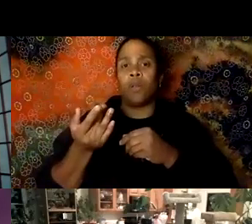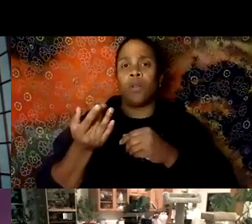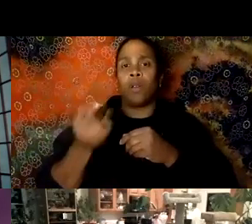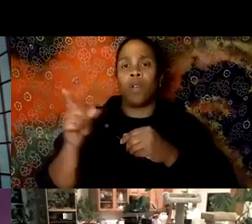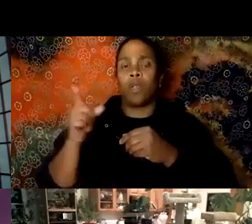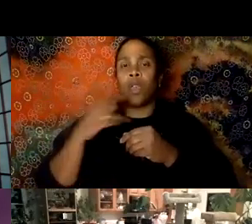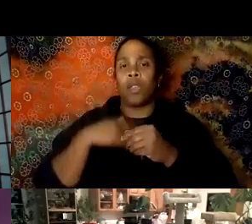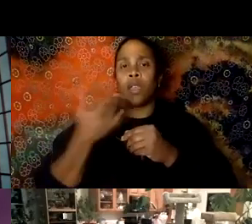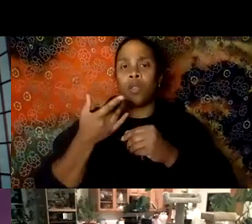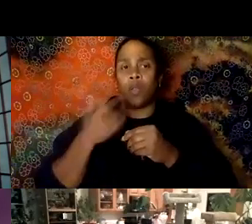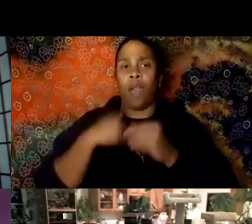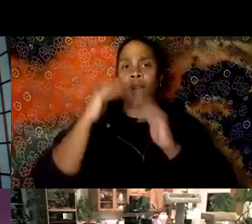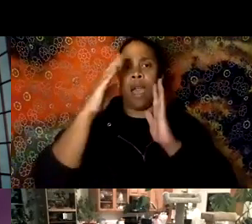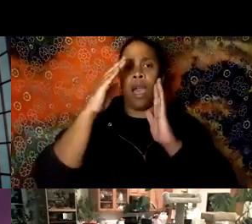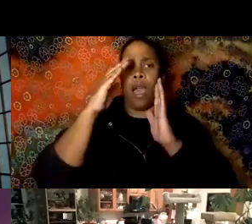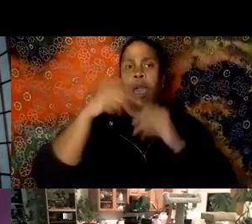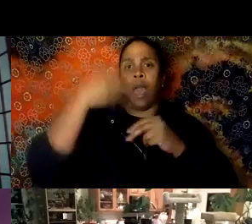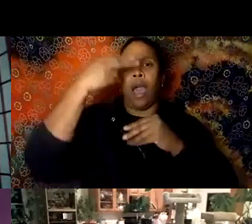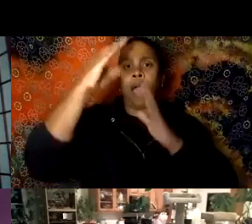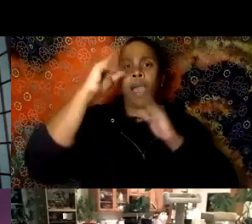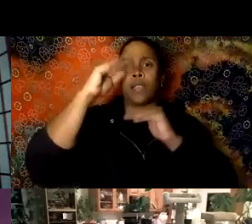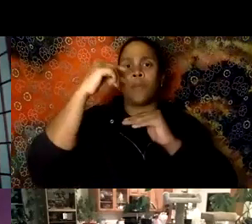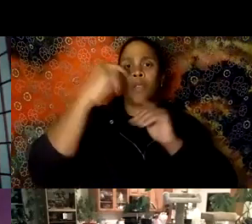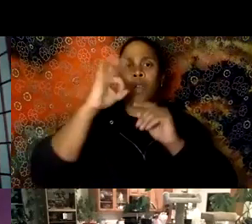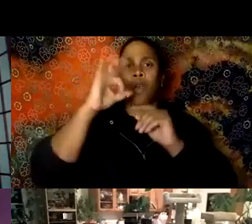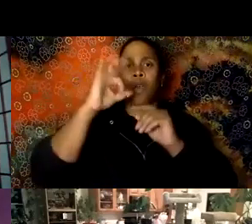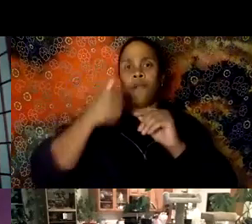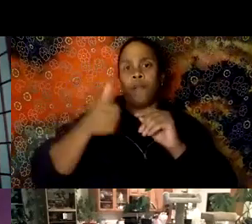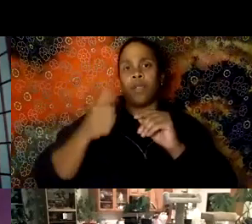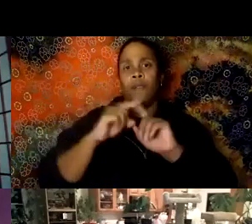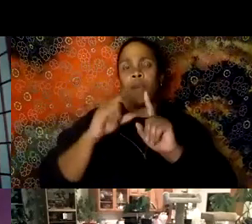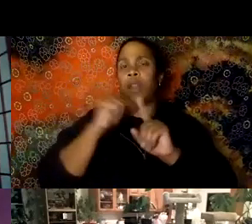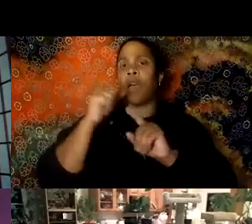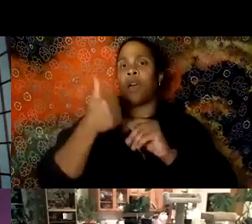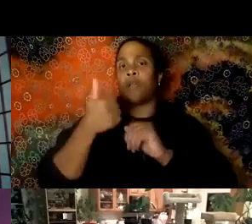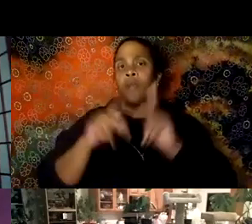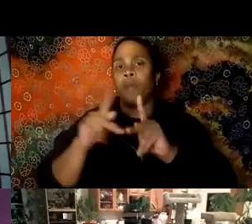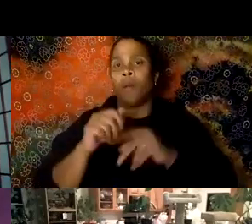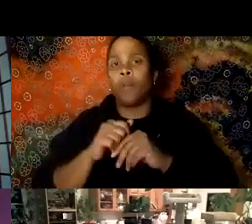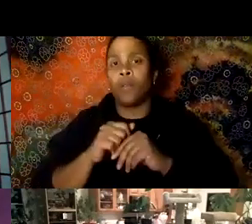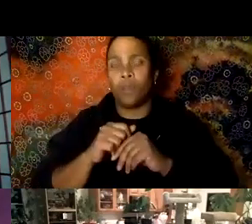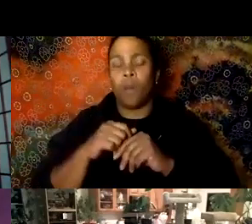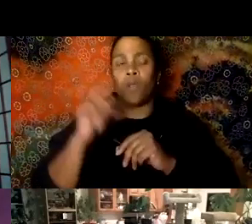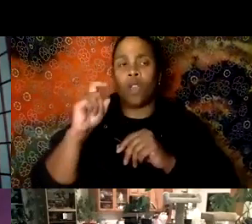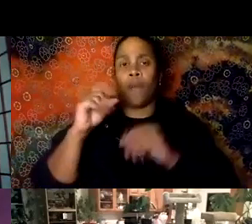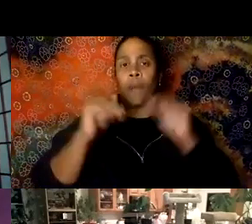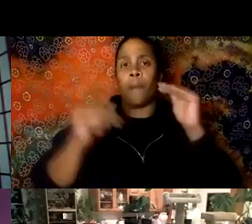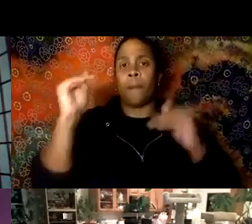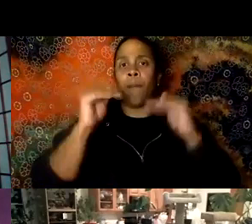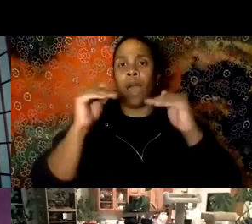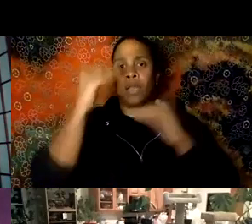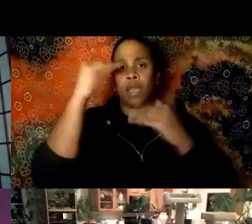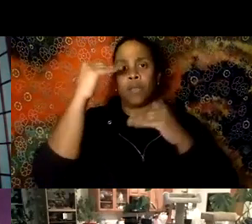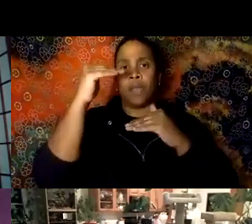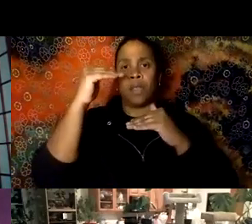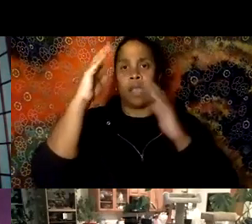have really high expectations of themselves. So I love that you're finding your way to have balanced expectations of yourself. Really, maybe not expectations at